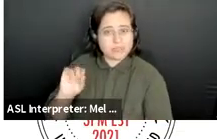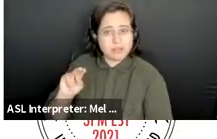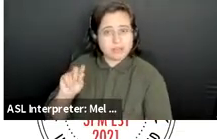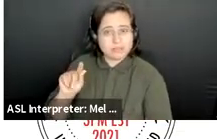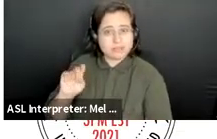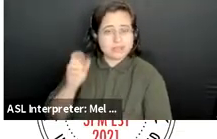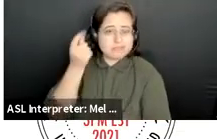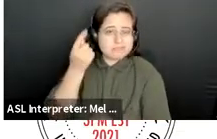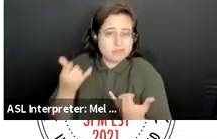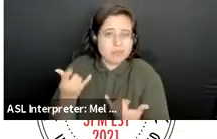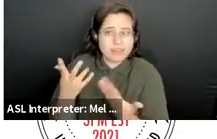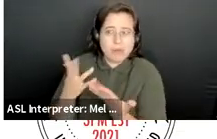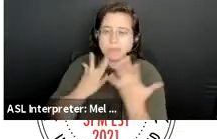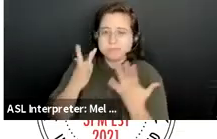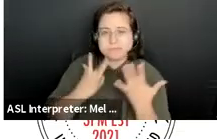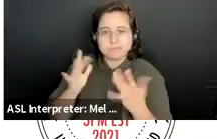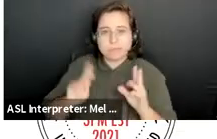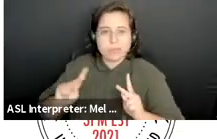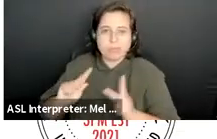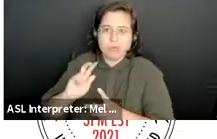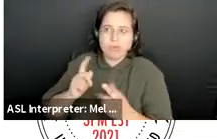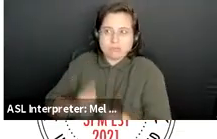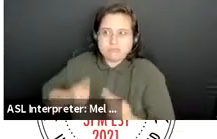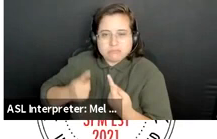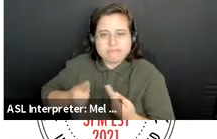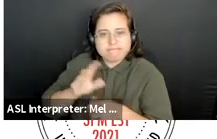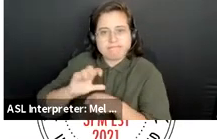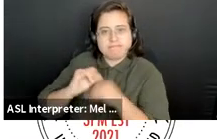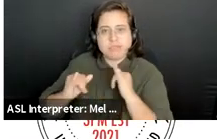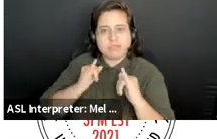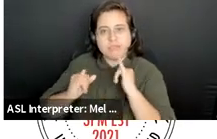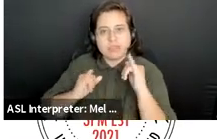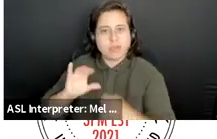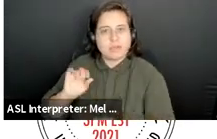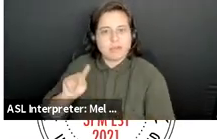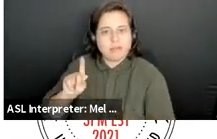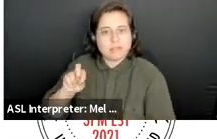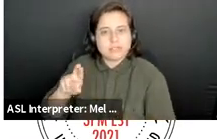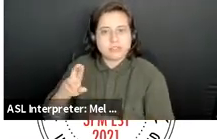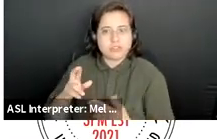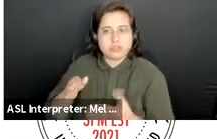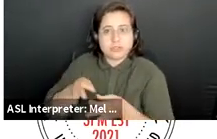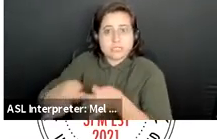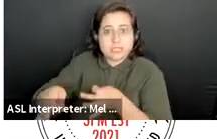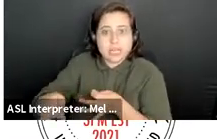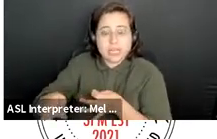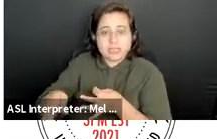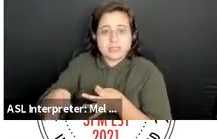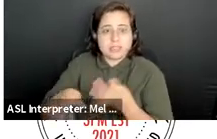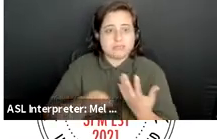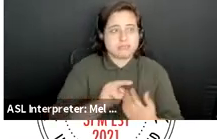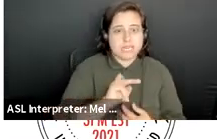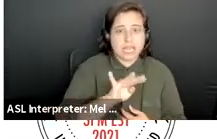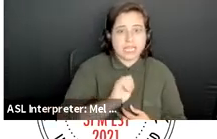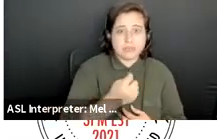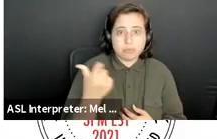at low capacity, and it's very difficult to schedule visa interviews. The consular delays may not disappear even if the national interest exception is removed. In